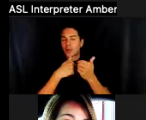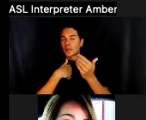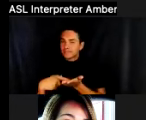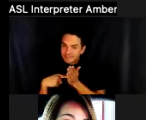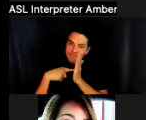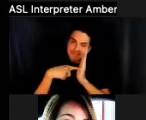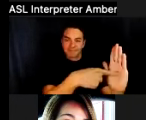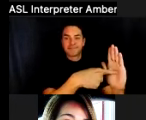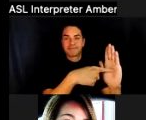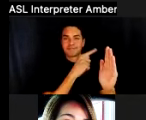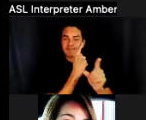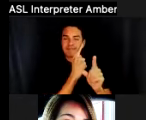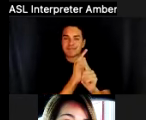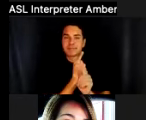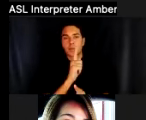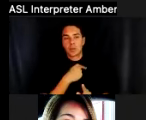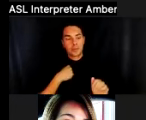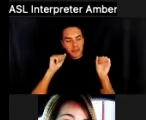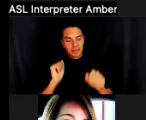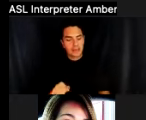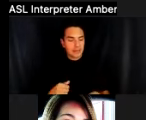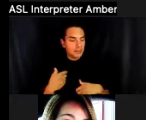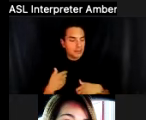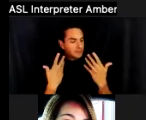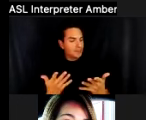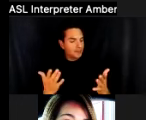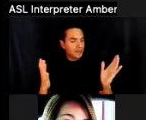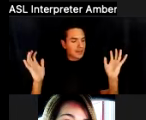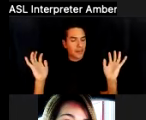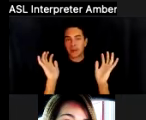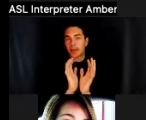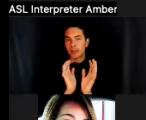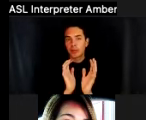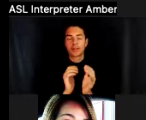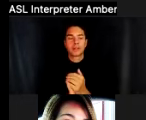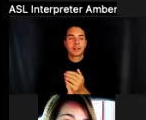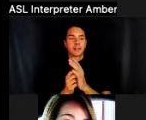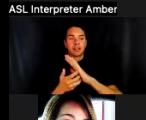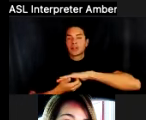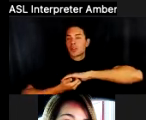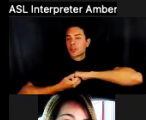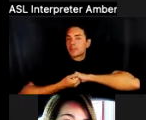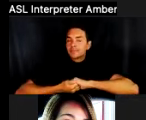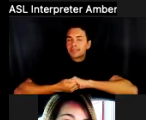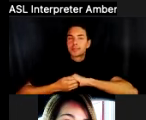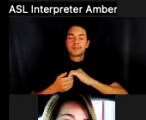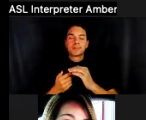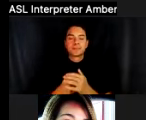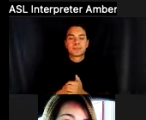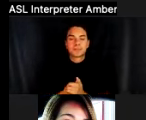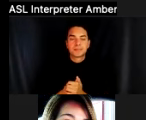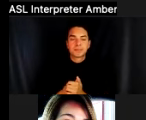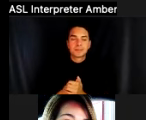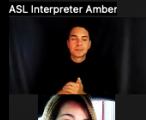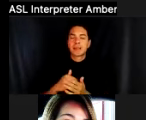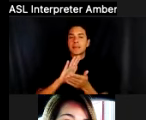way where we can sort of come together in solidarity, but also be sort of